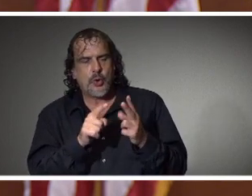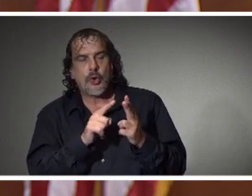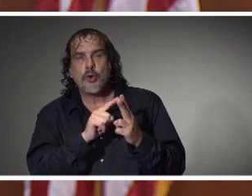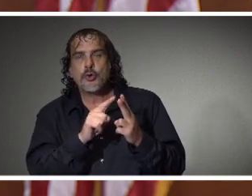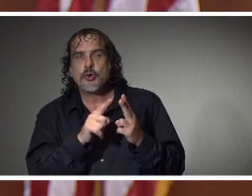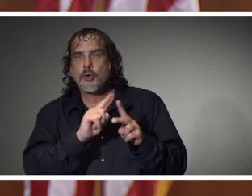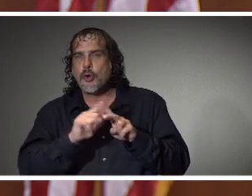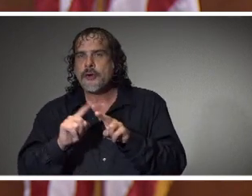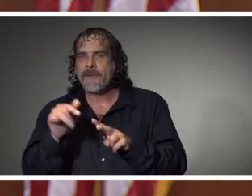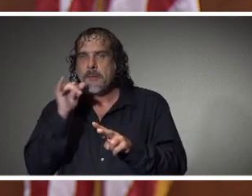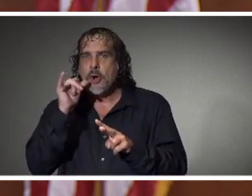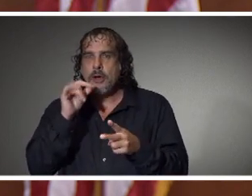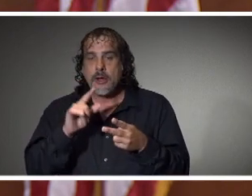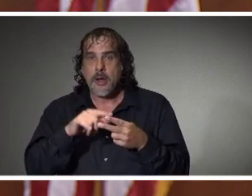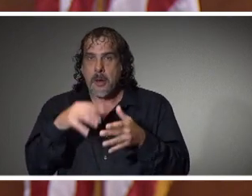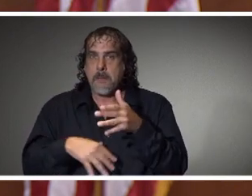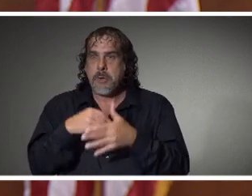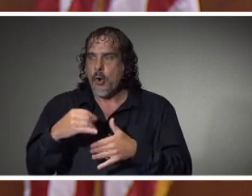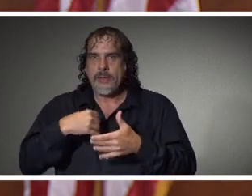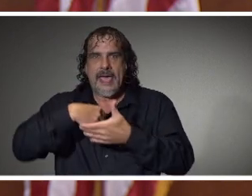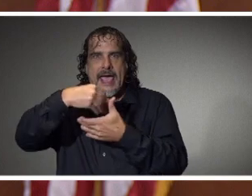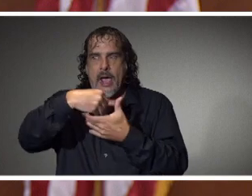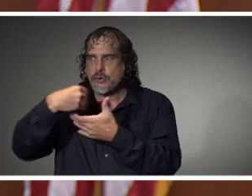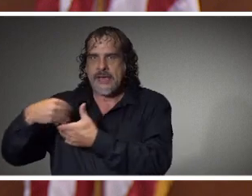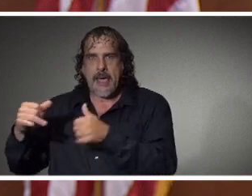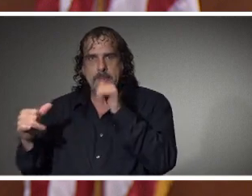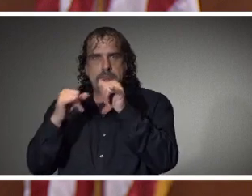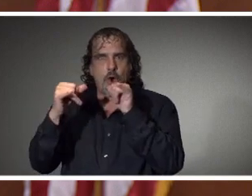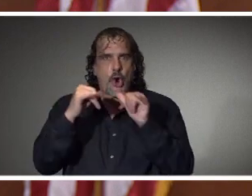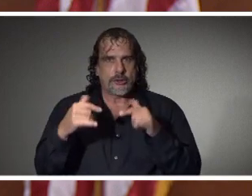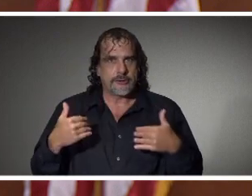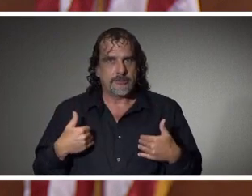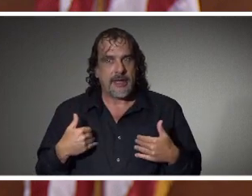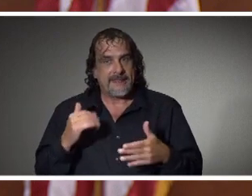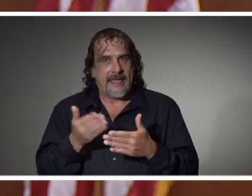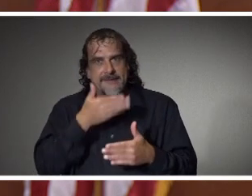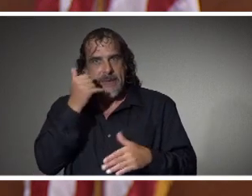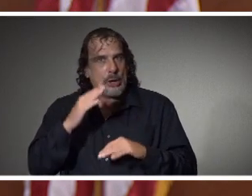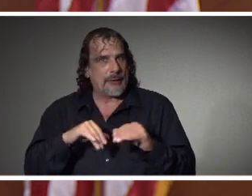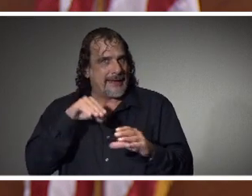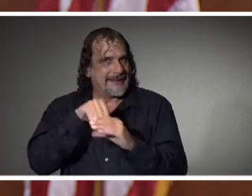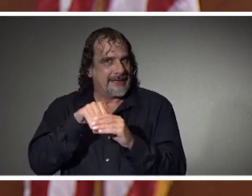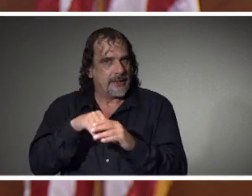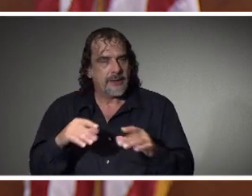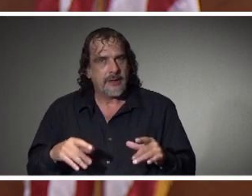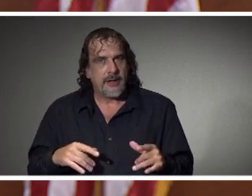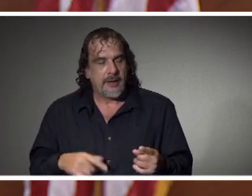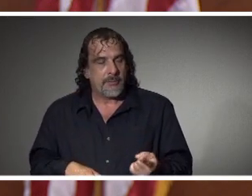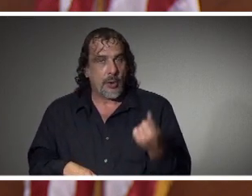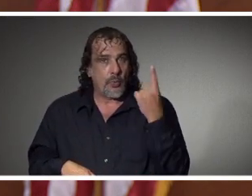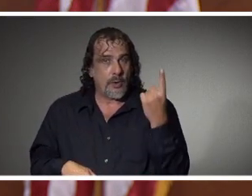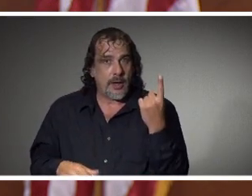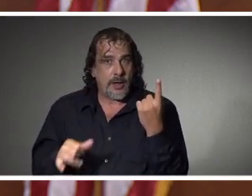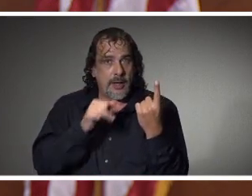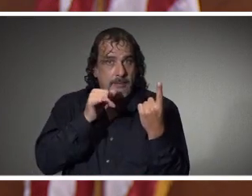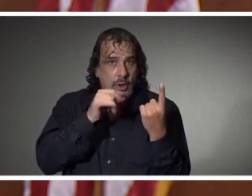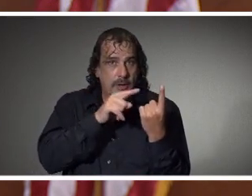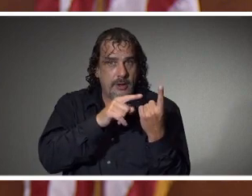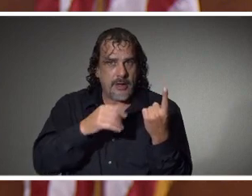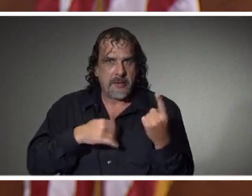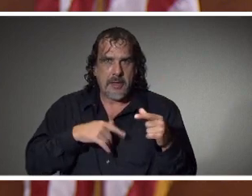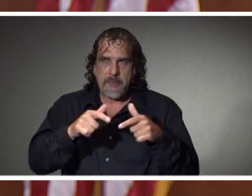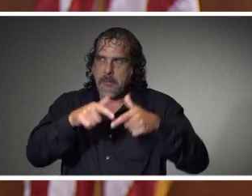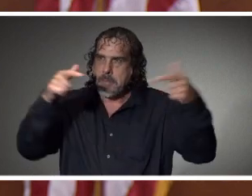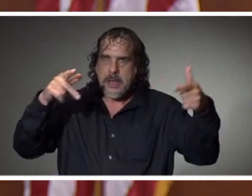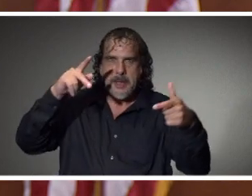of they both are outdoors, which is certainly better than an indoors bar, but on one of the outdoor bars, they have a very large